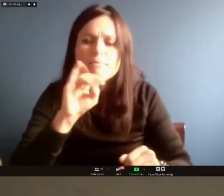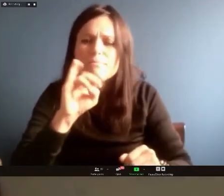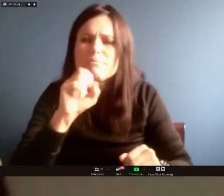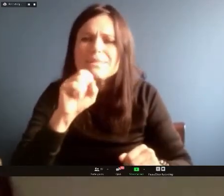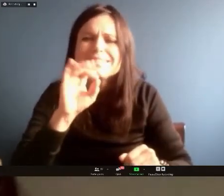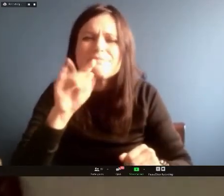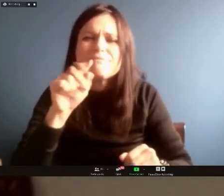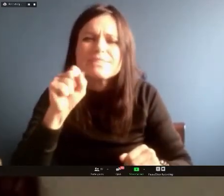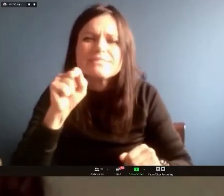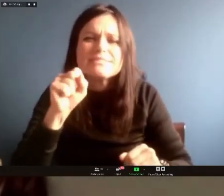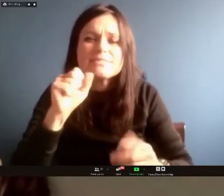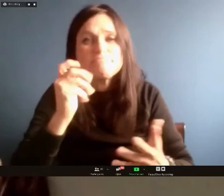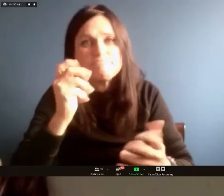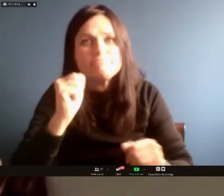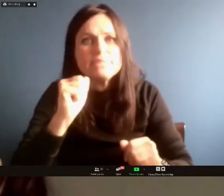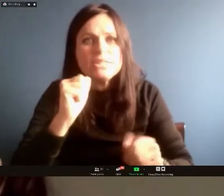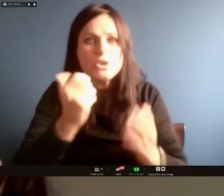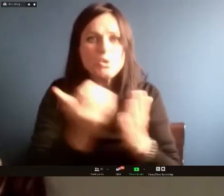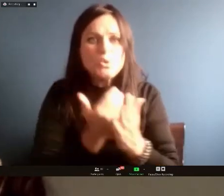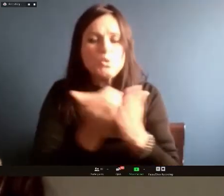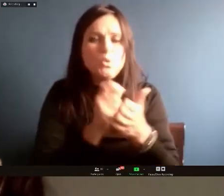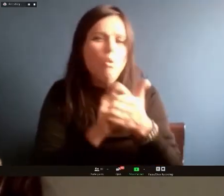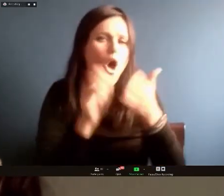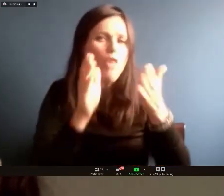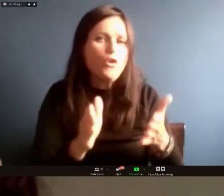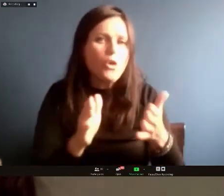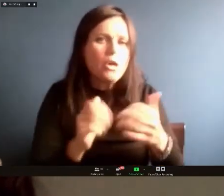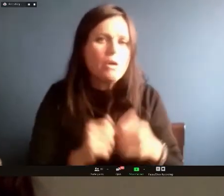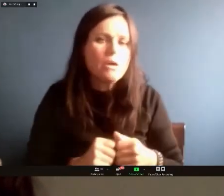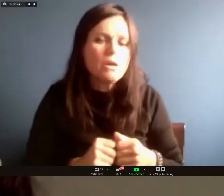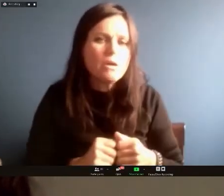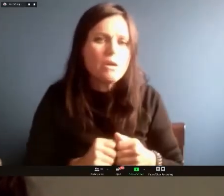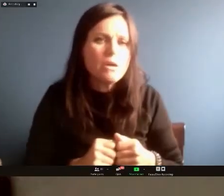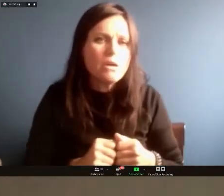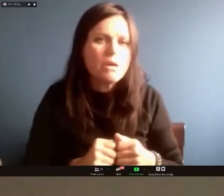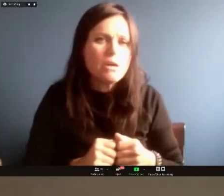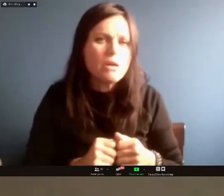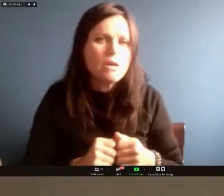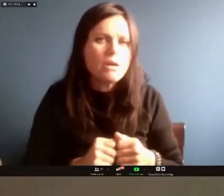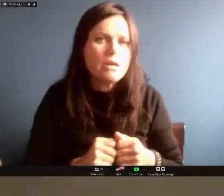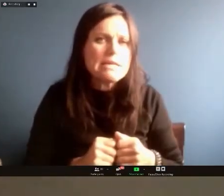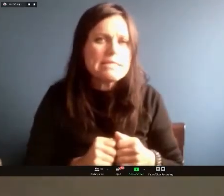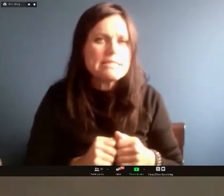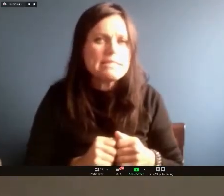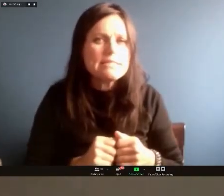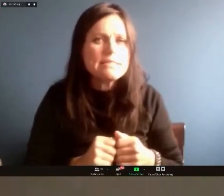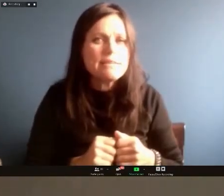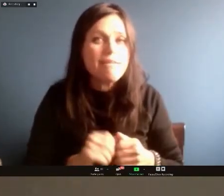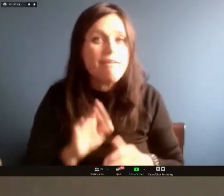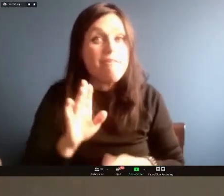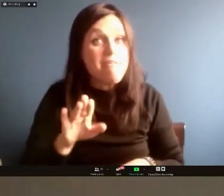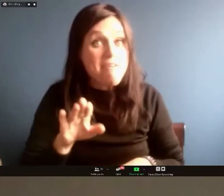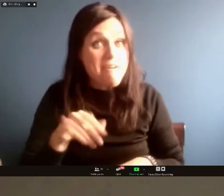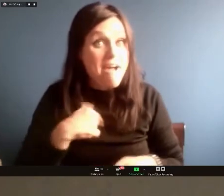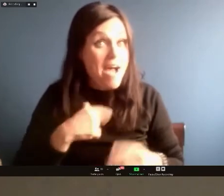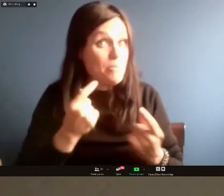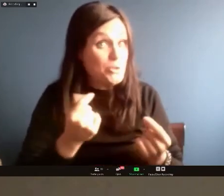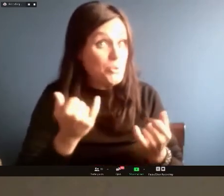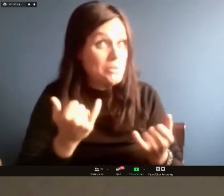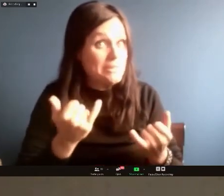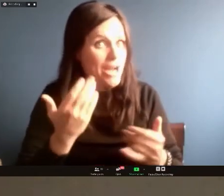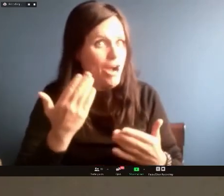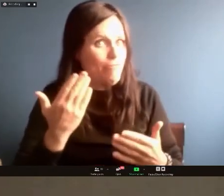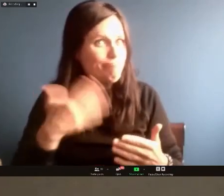new author. I don't think I've got it here because I think I brought it in. One of the sneaky things I'm doing in